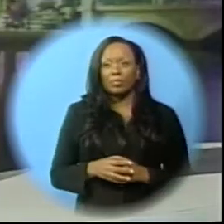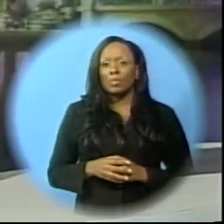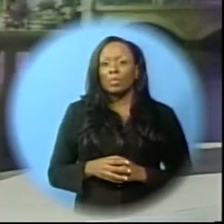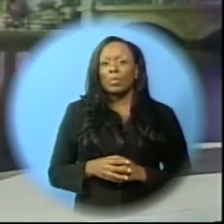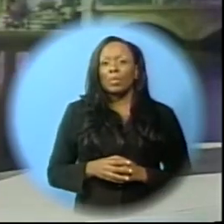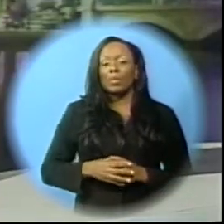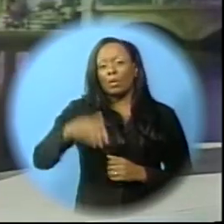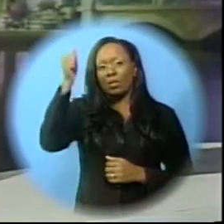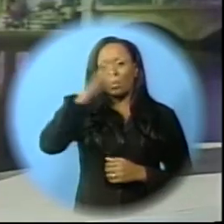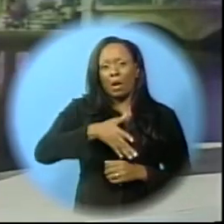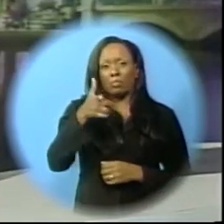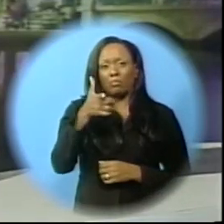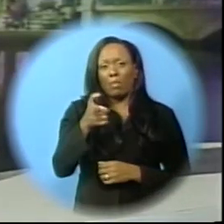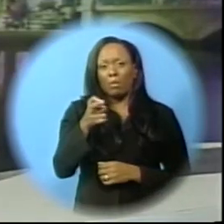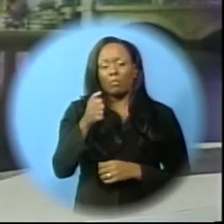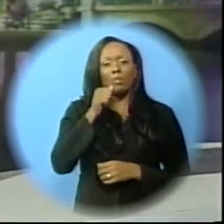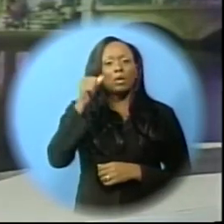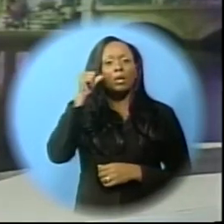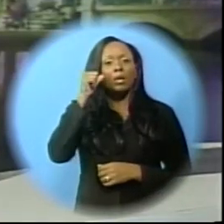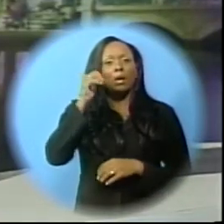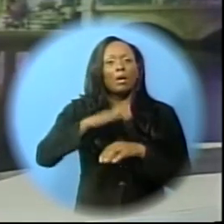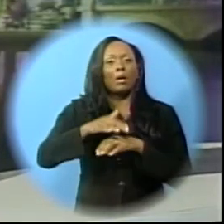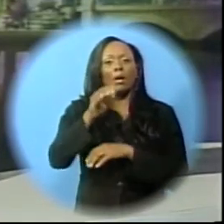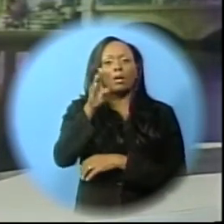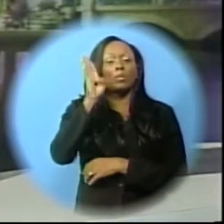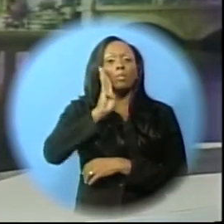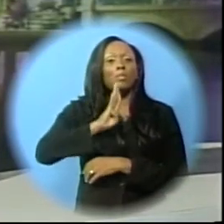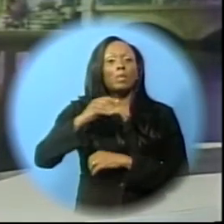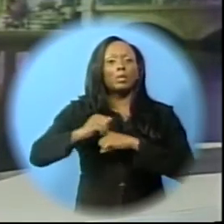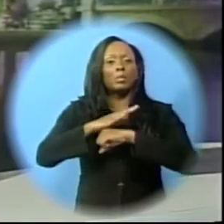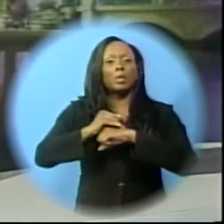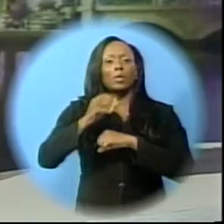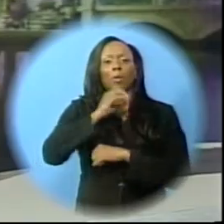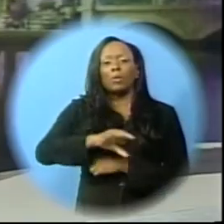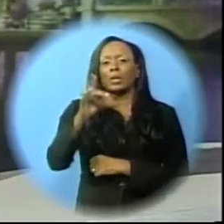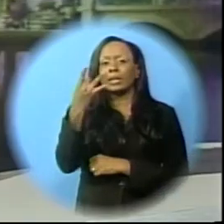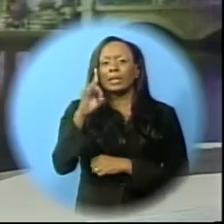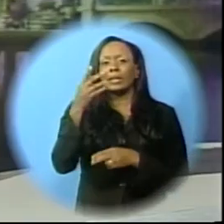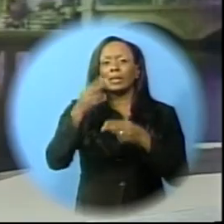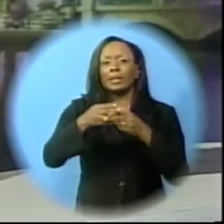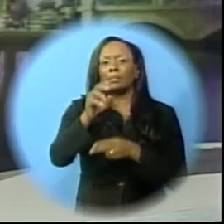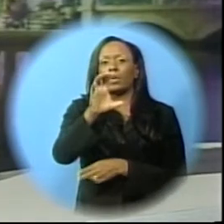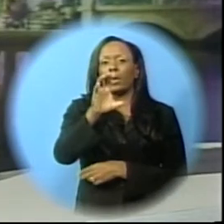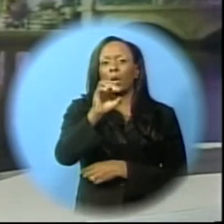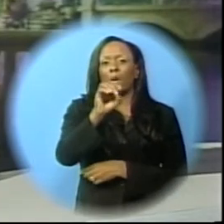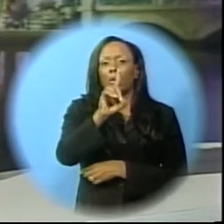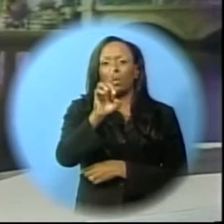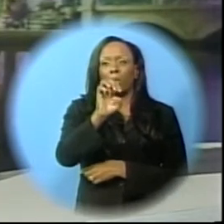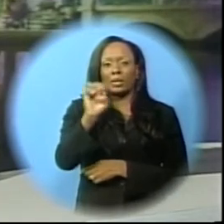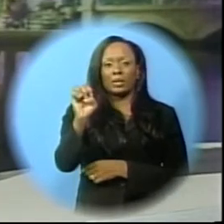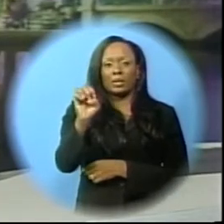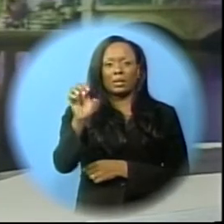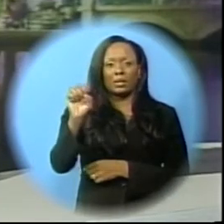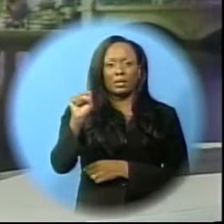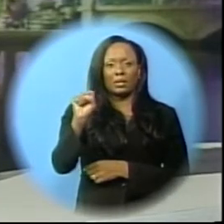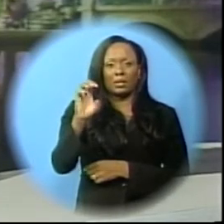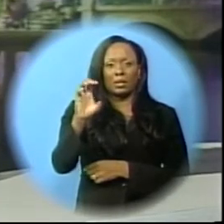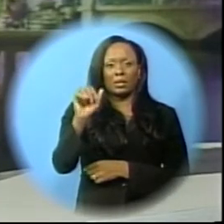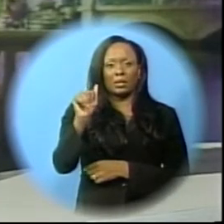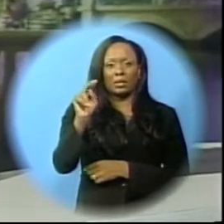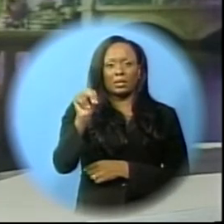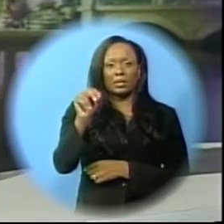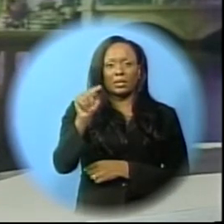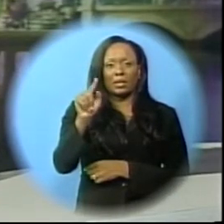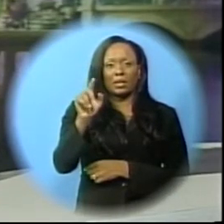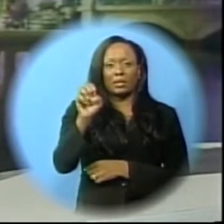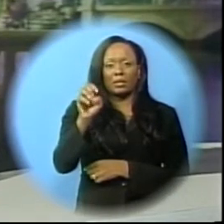Browns Beach, St. Michael yesterday has been identified as 18-year-old Cody Scantlebury of Halls Road, St. Michael. Scantlebury was shot in the